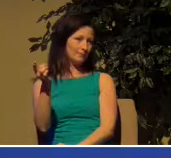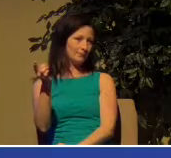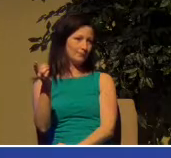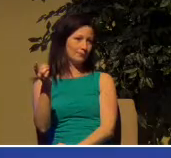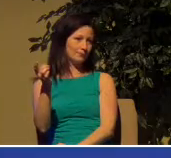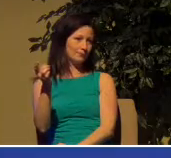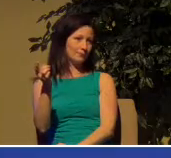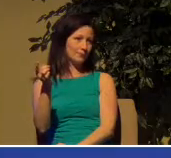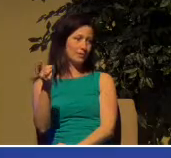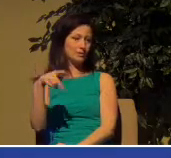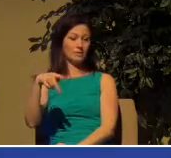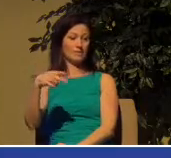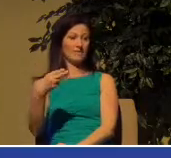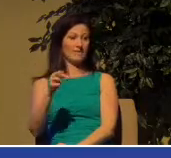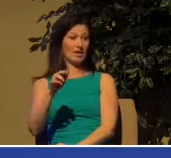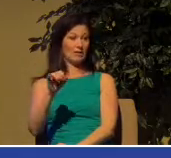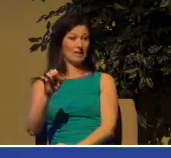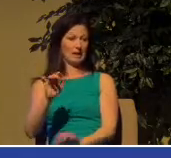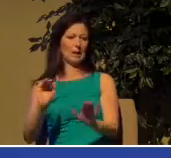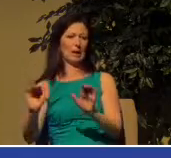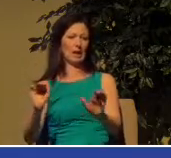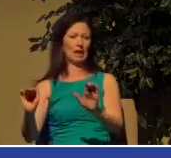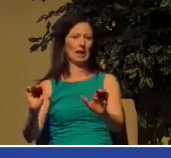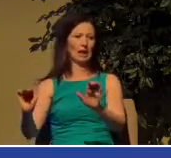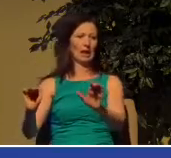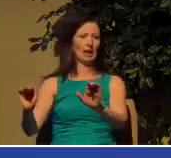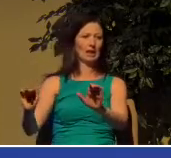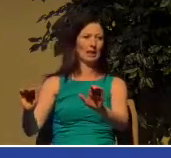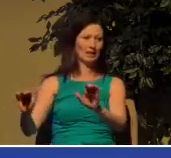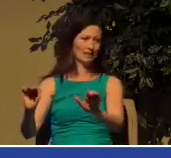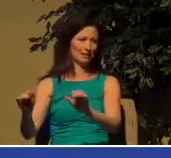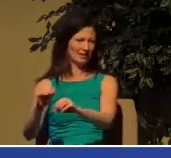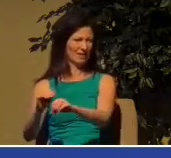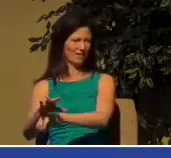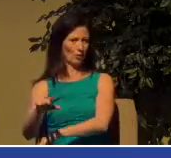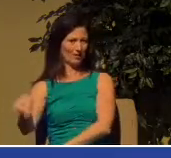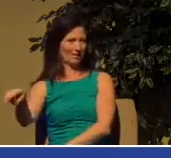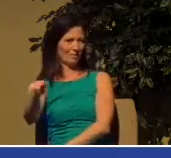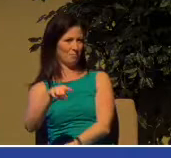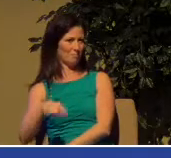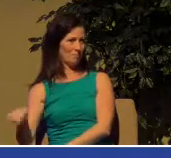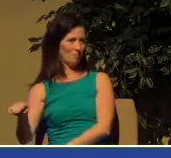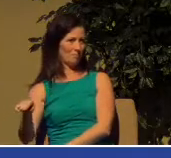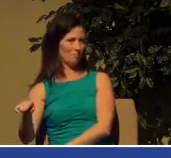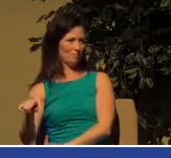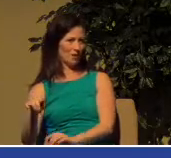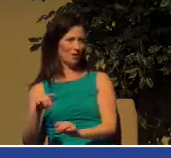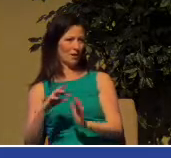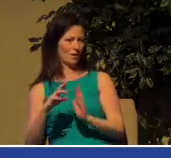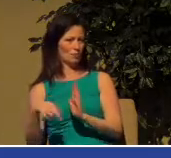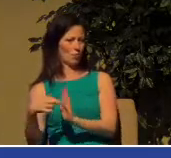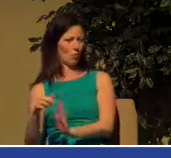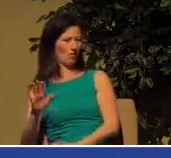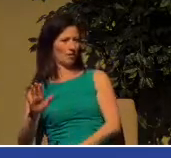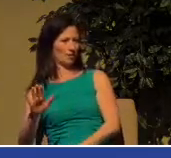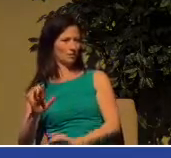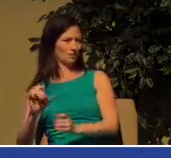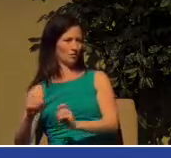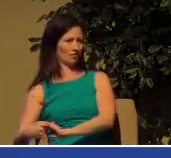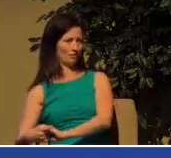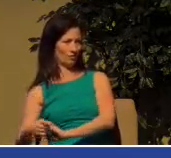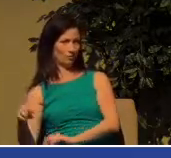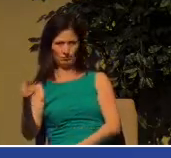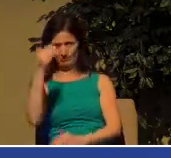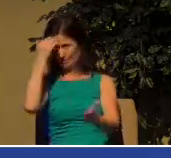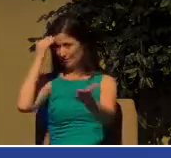the Pharisees and the elders of the people played a great role in how the crowds shifted, but you know just as well as I do,